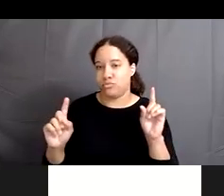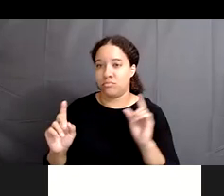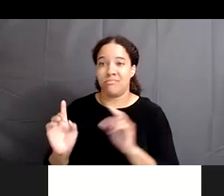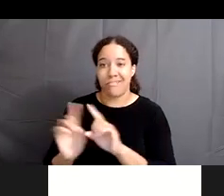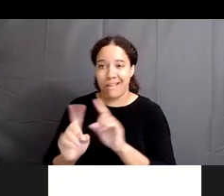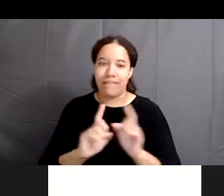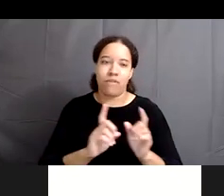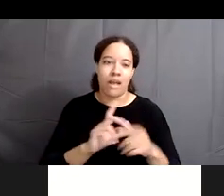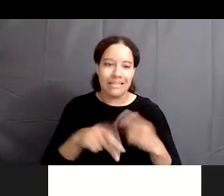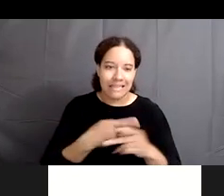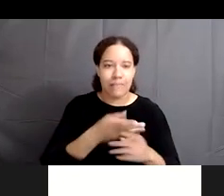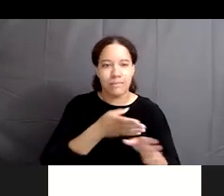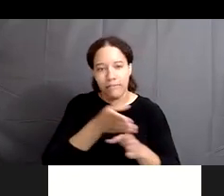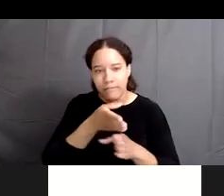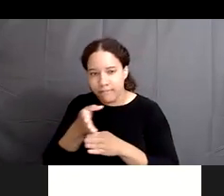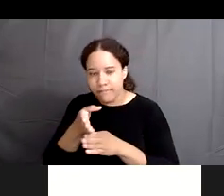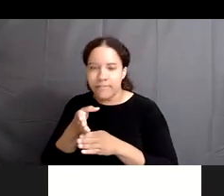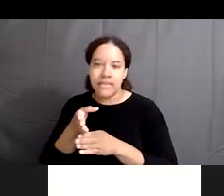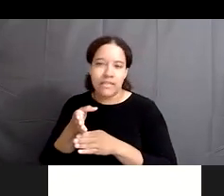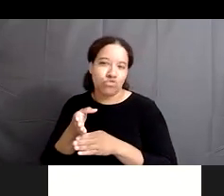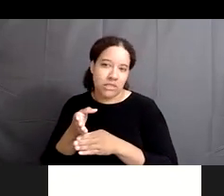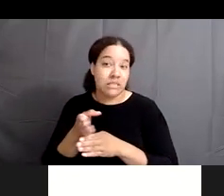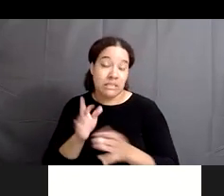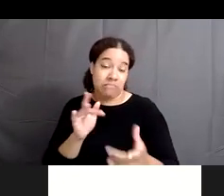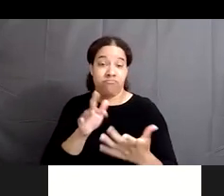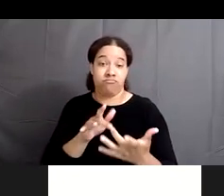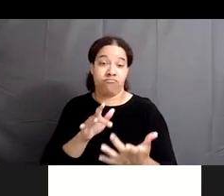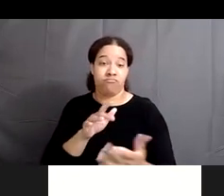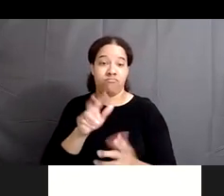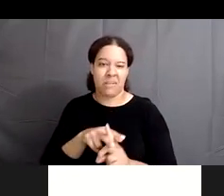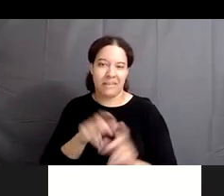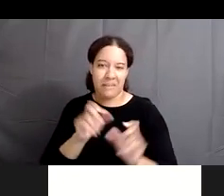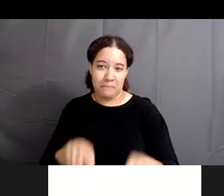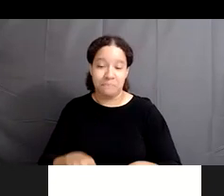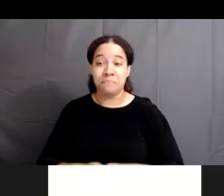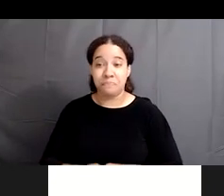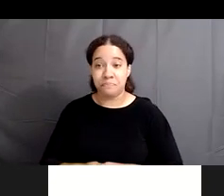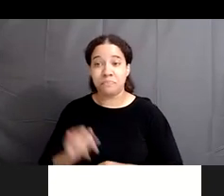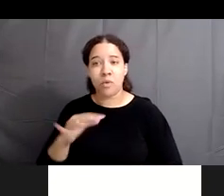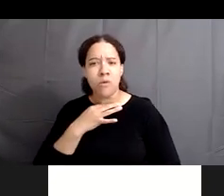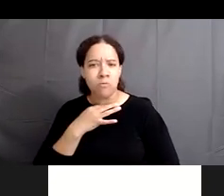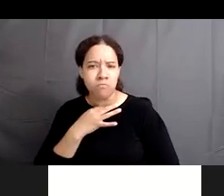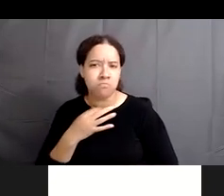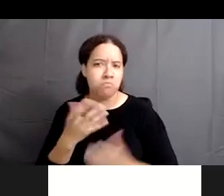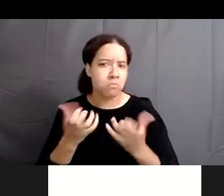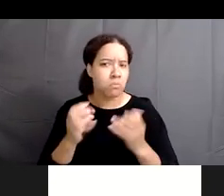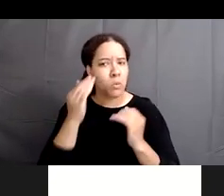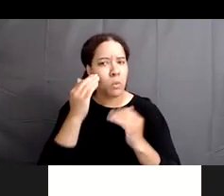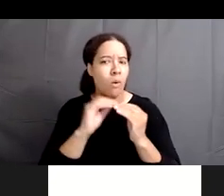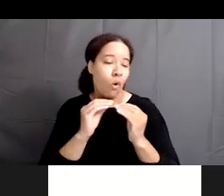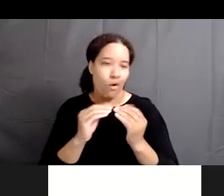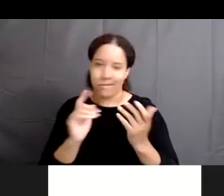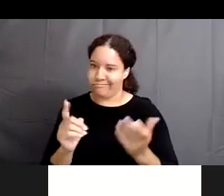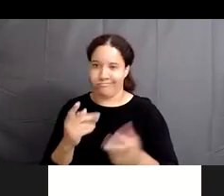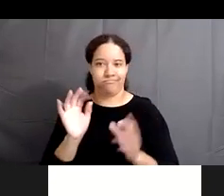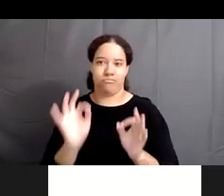economy. Well, if you would like to learn more about that, you are in the right place, because that's what worker cooperation is all about. Let's